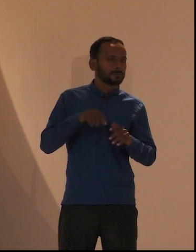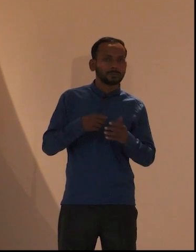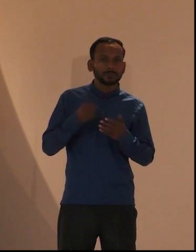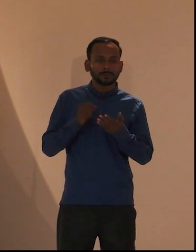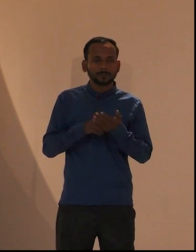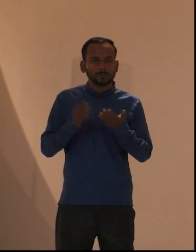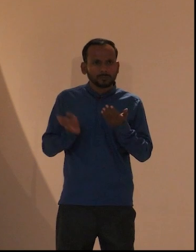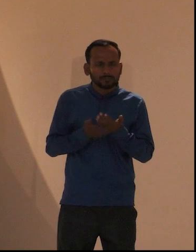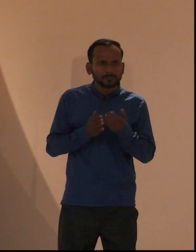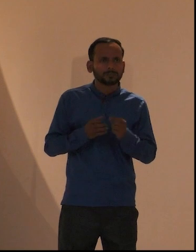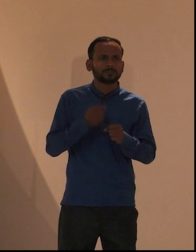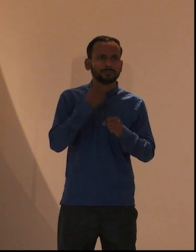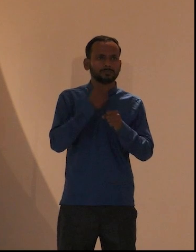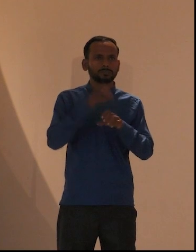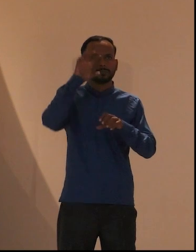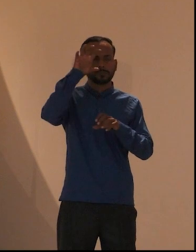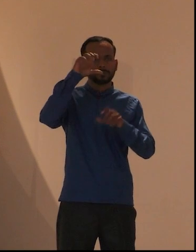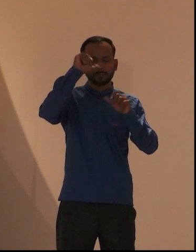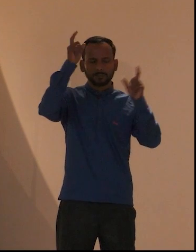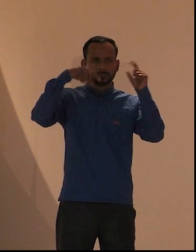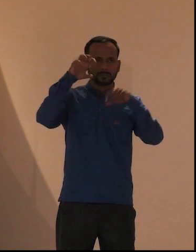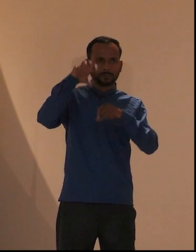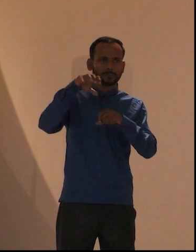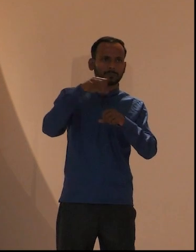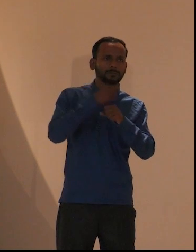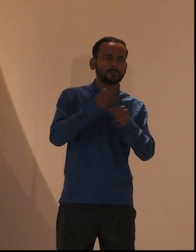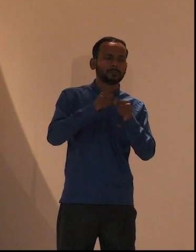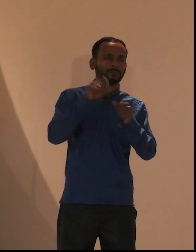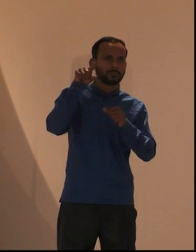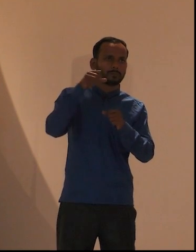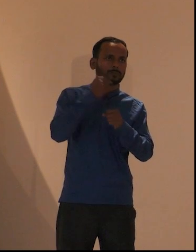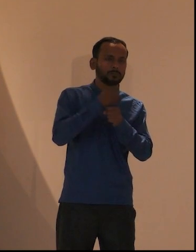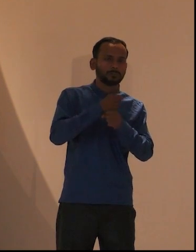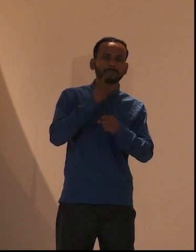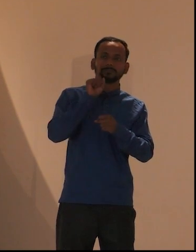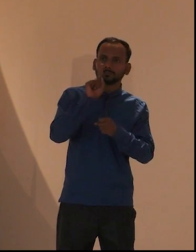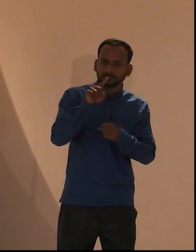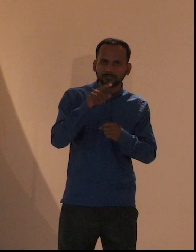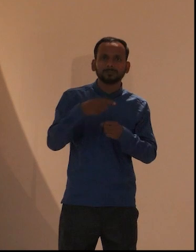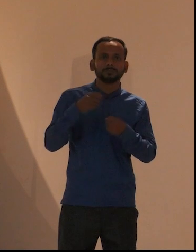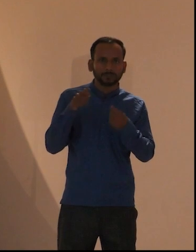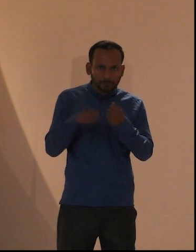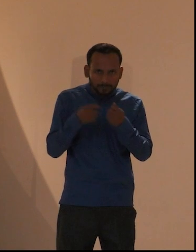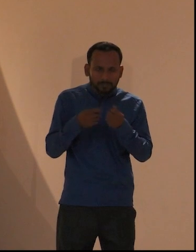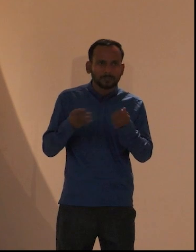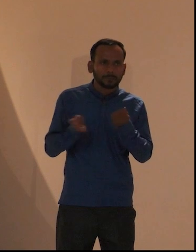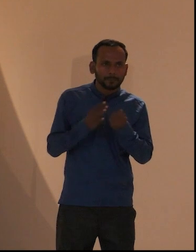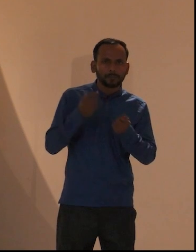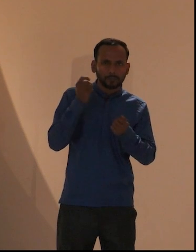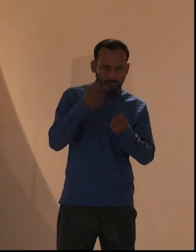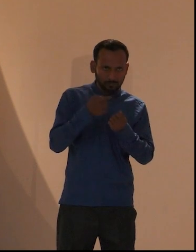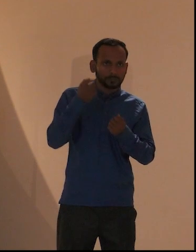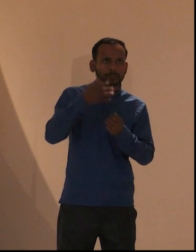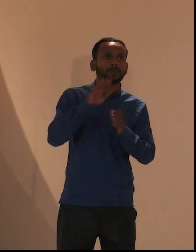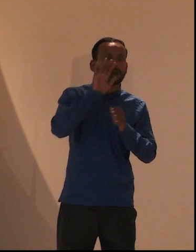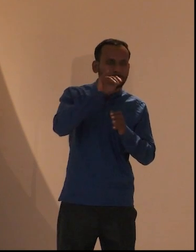state government with a proposal for the restoration of this church, and they gave us a grant. We got it